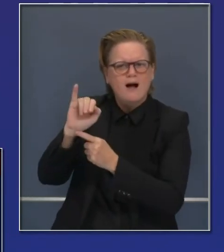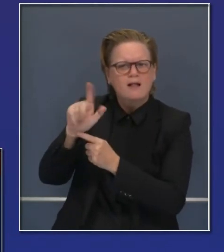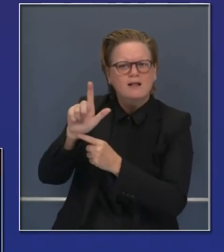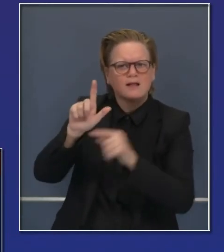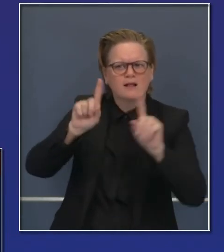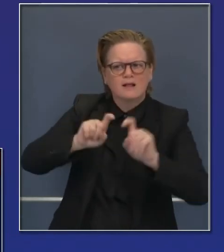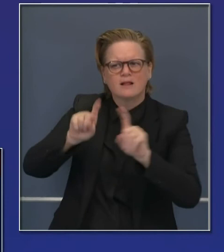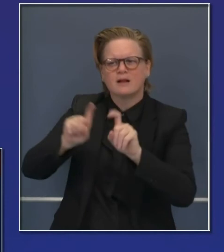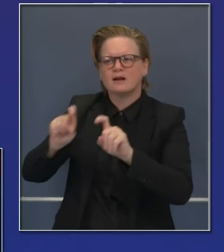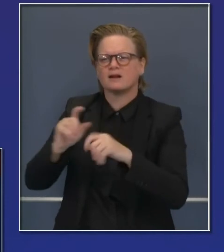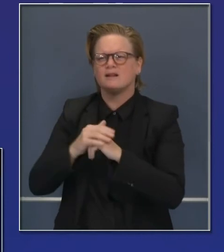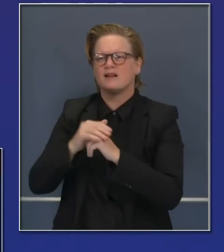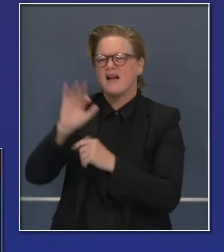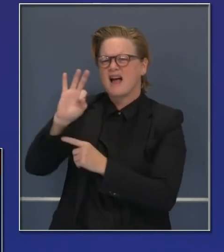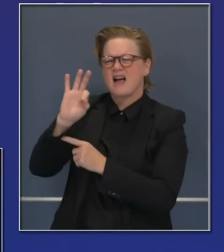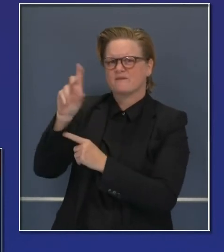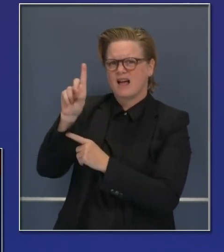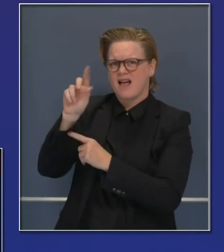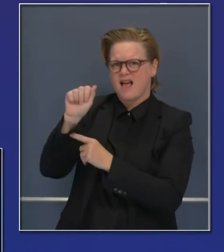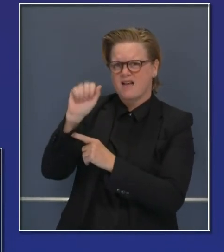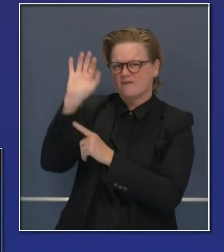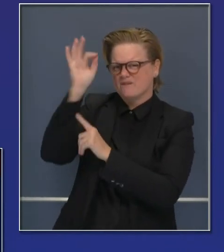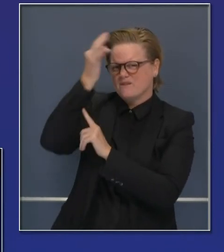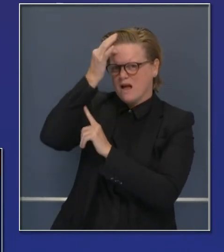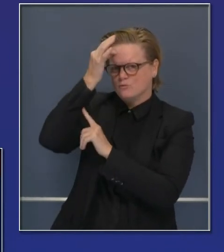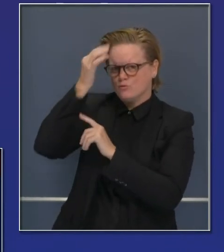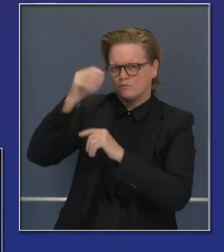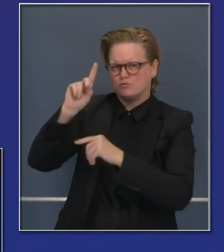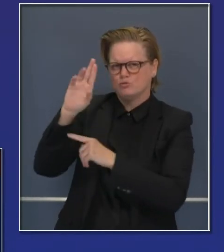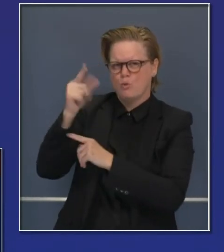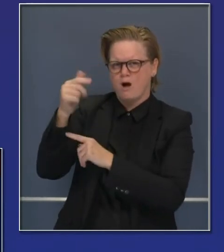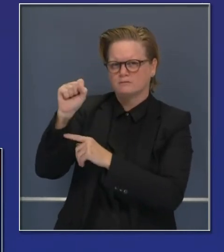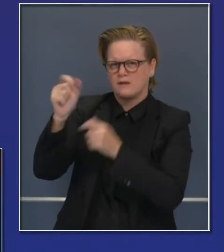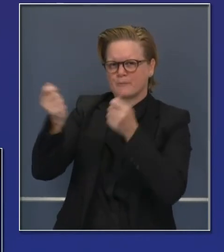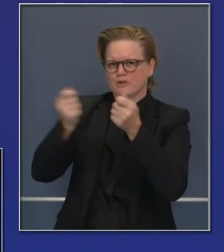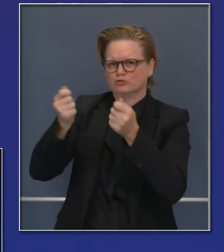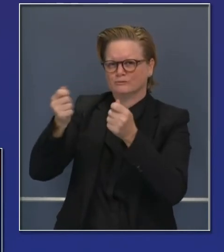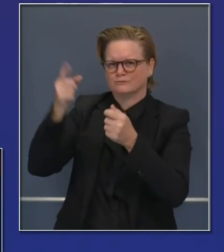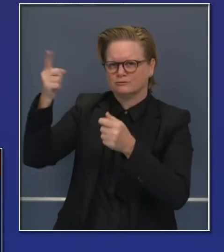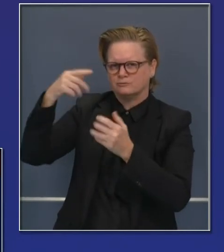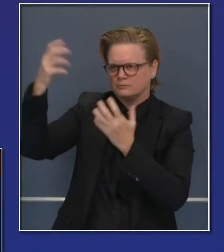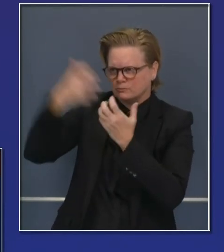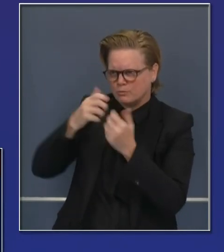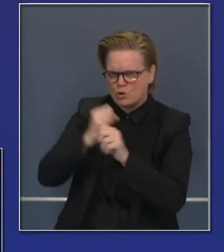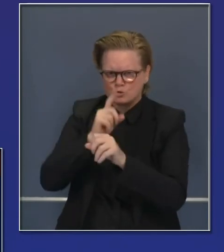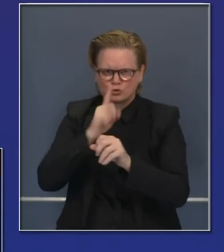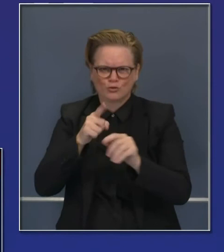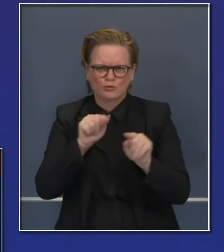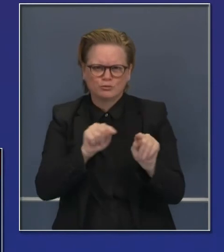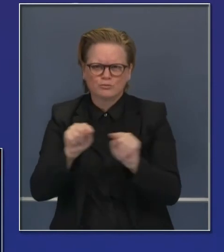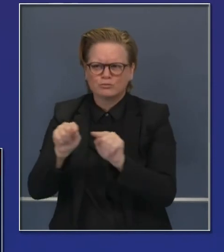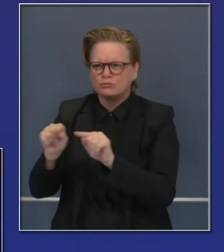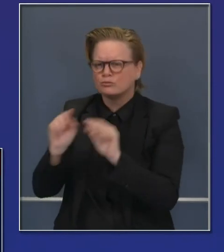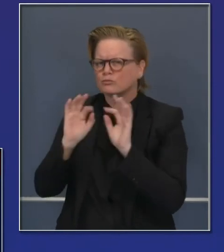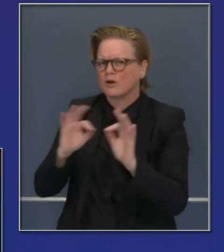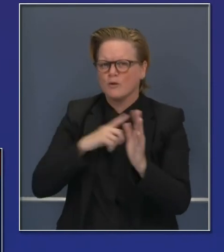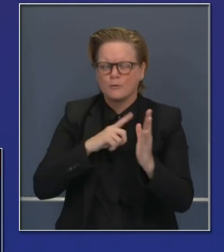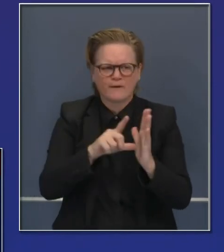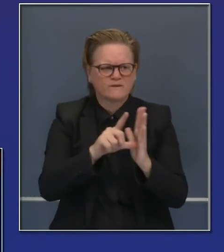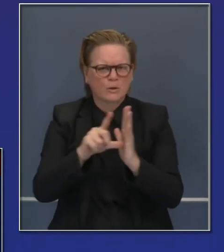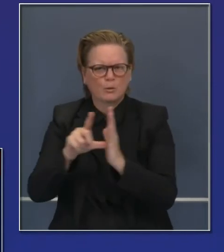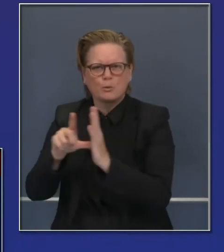the available information when it's made available by the FDA and others for all the subsequent vaccines that are moving forward. So